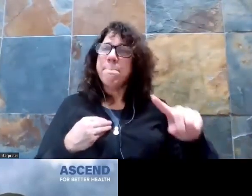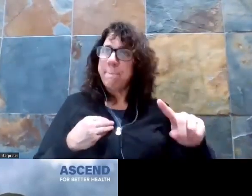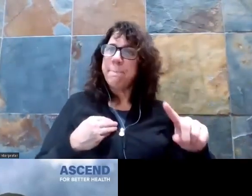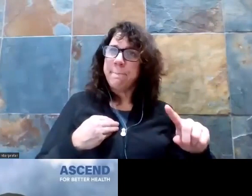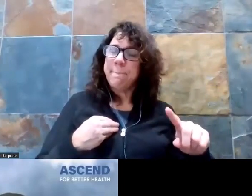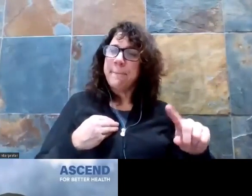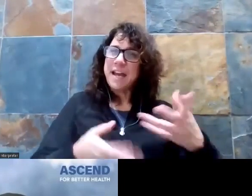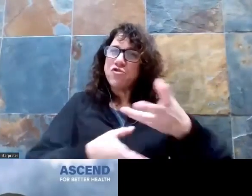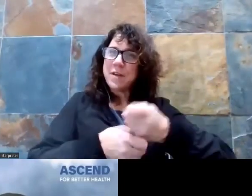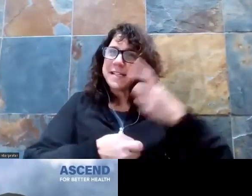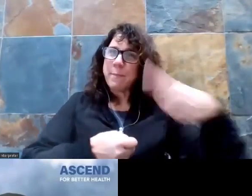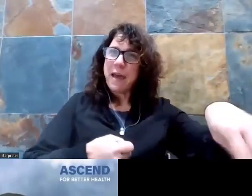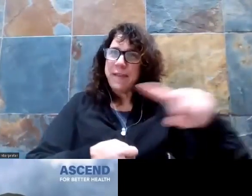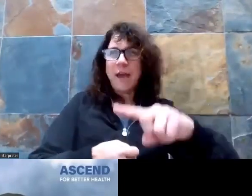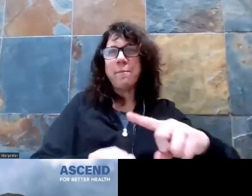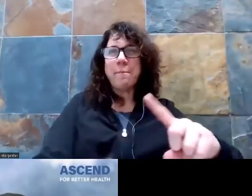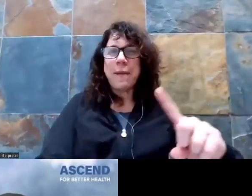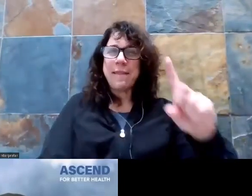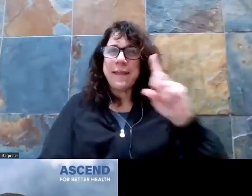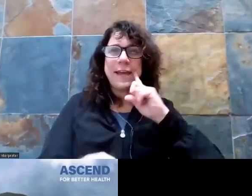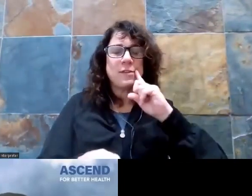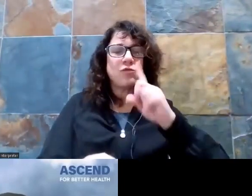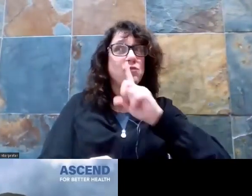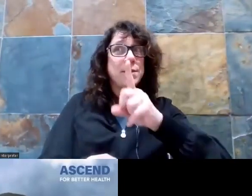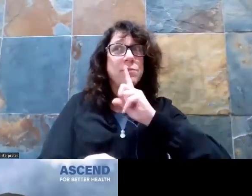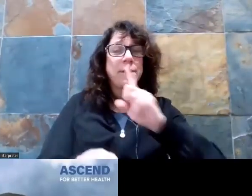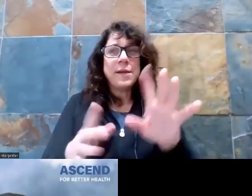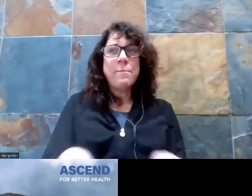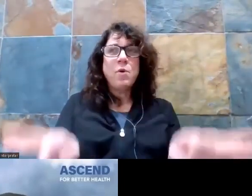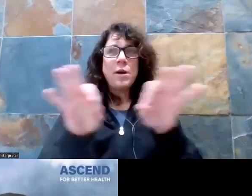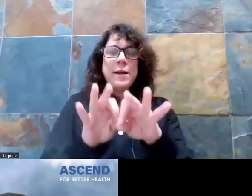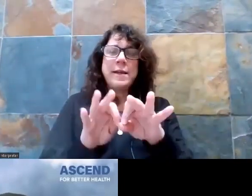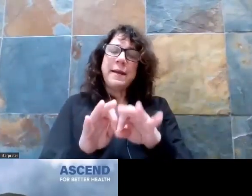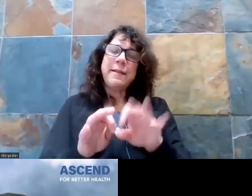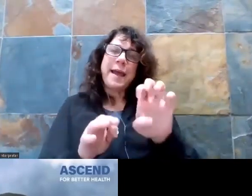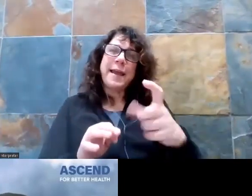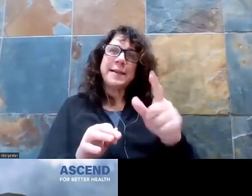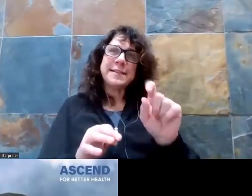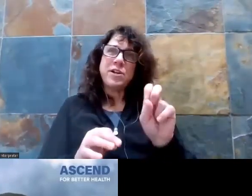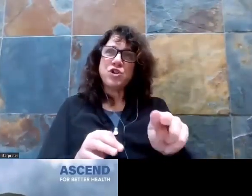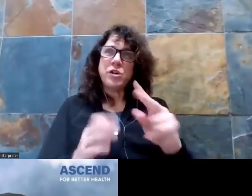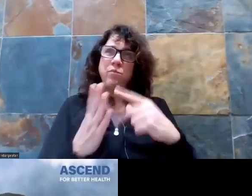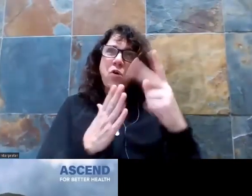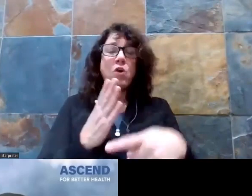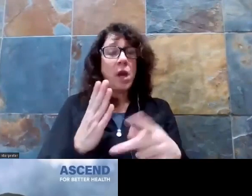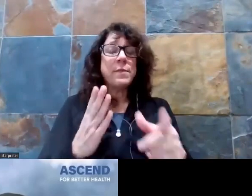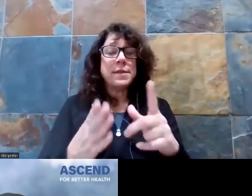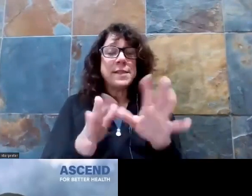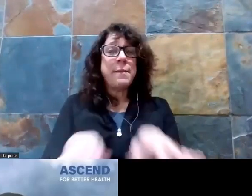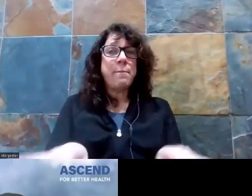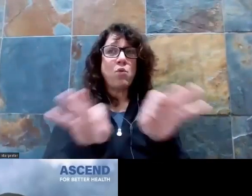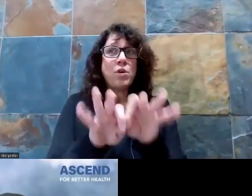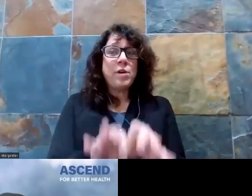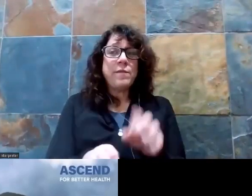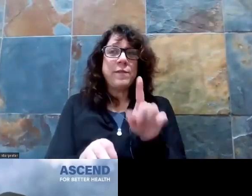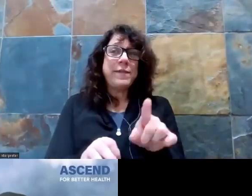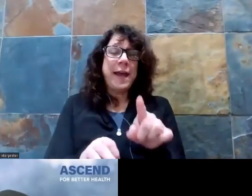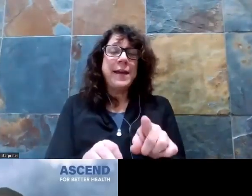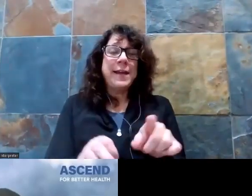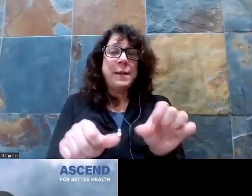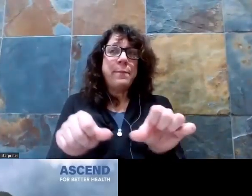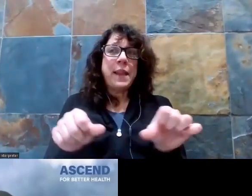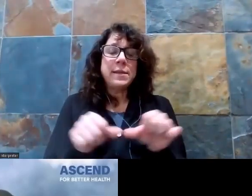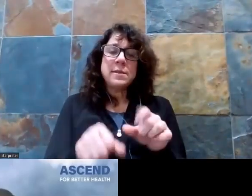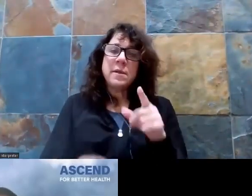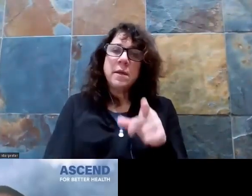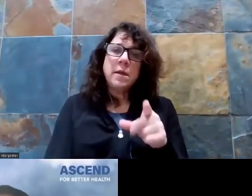and trusted by them, which is, I think, incredibly important. And Extension plays just an amazing role in that space. Yeah,